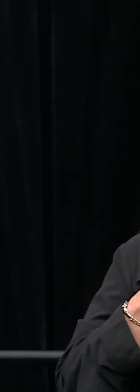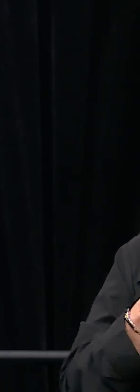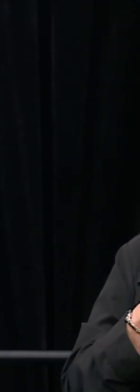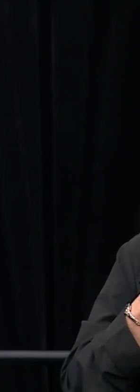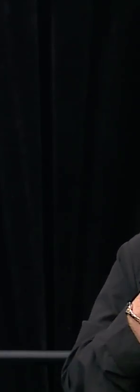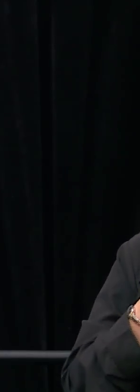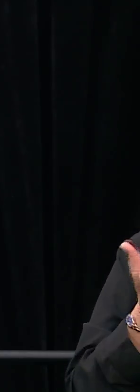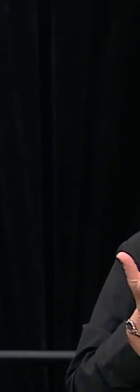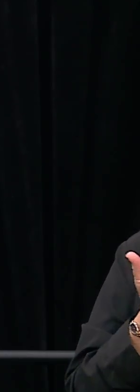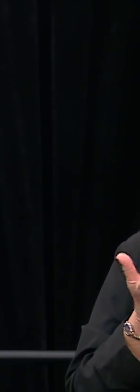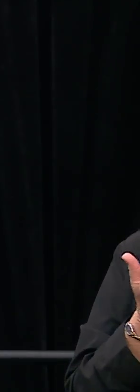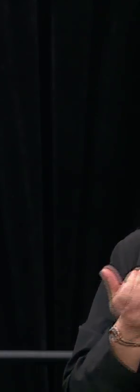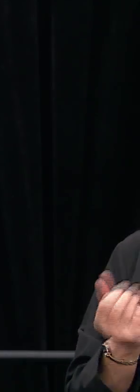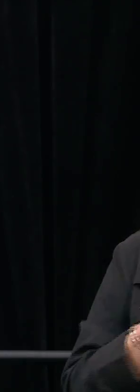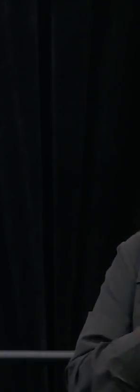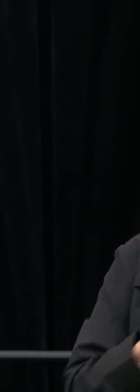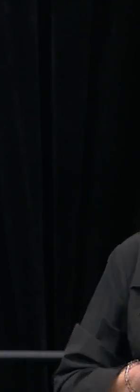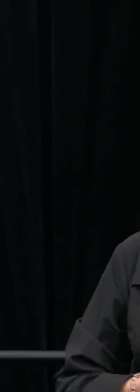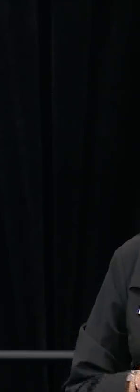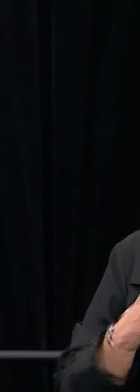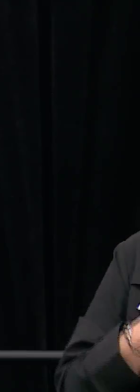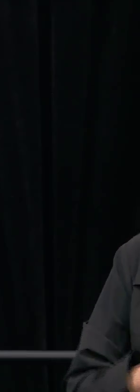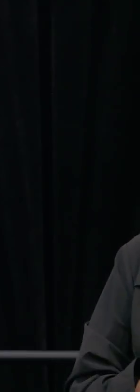moments that were not accessible at all.